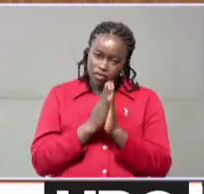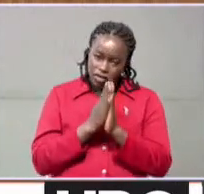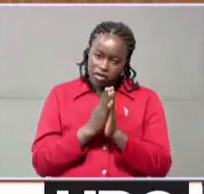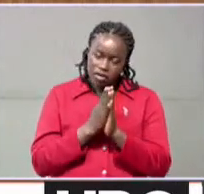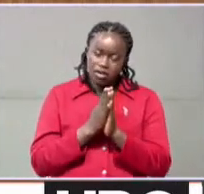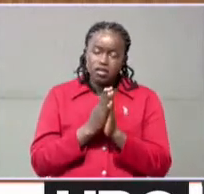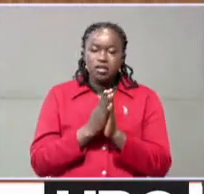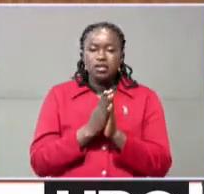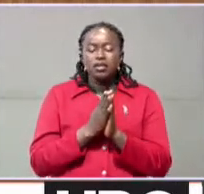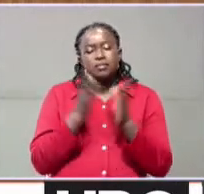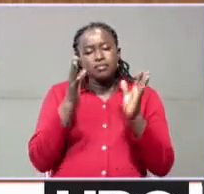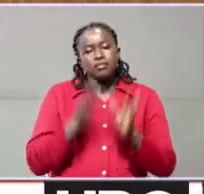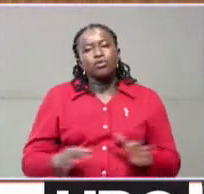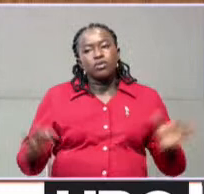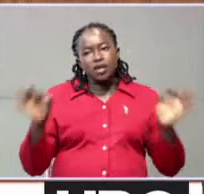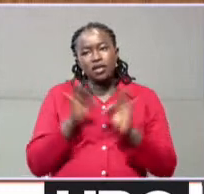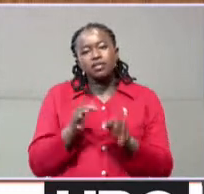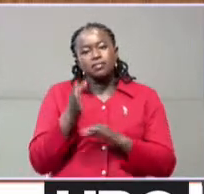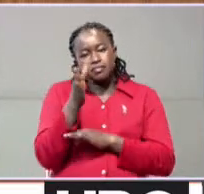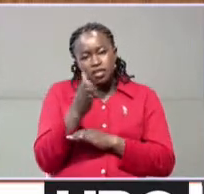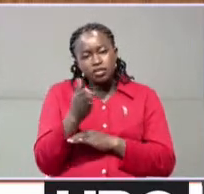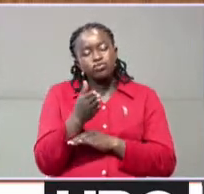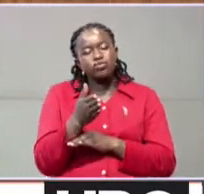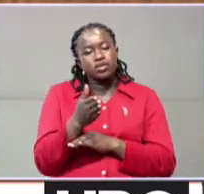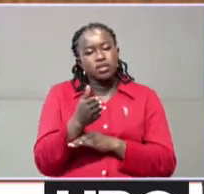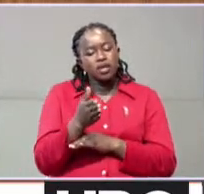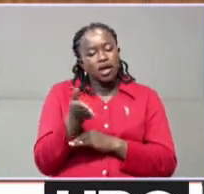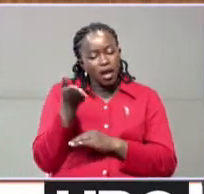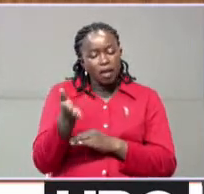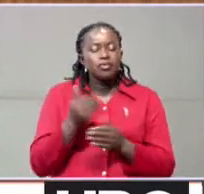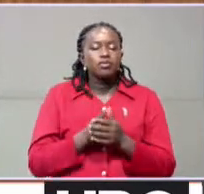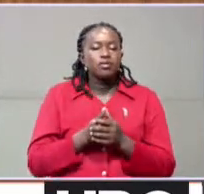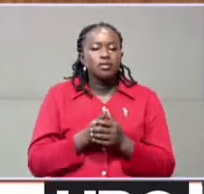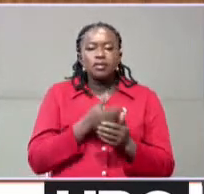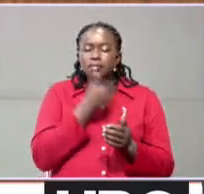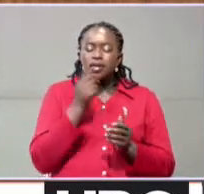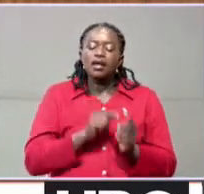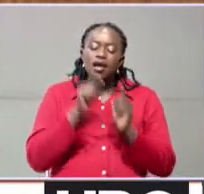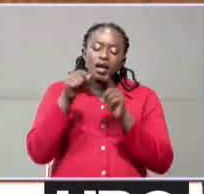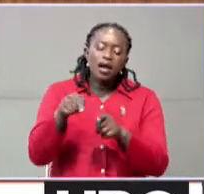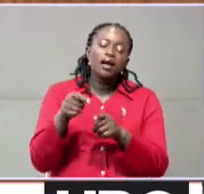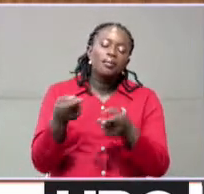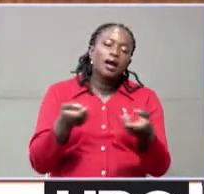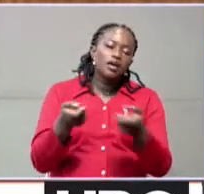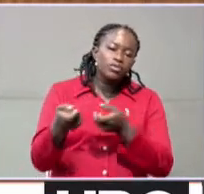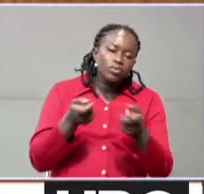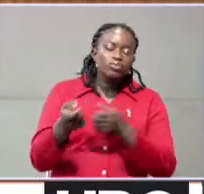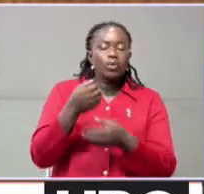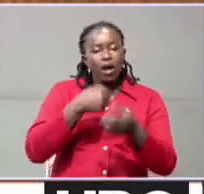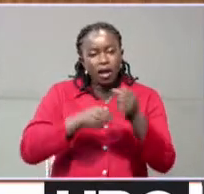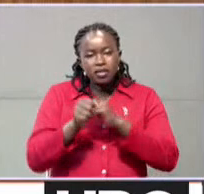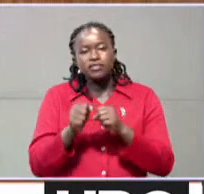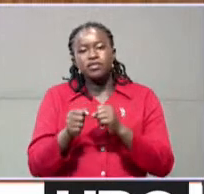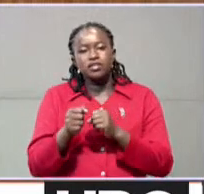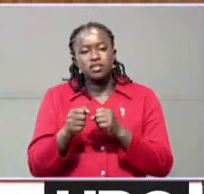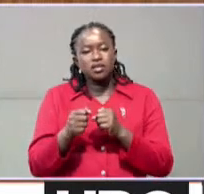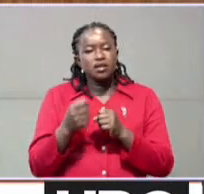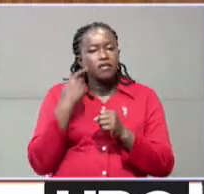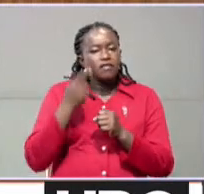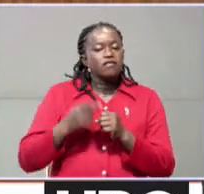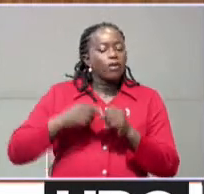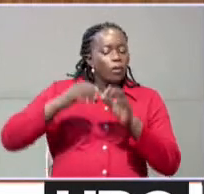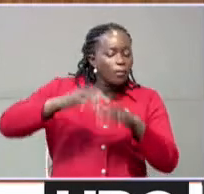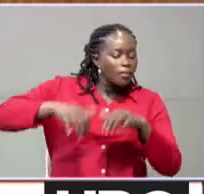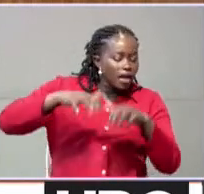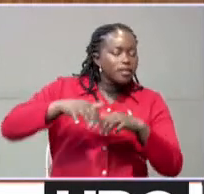ministry that lies in that line goes there and regulates the mining activities before